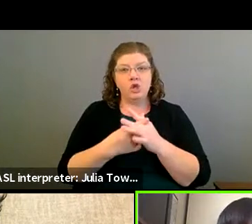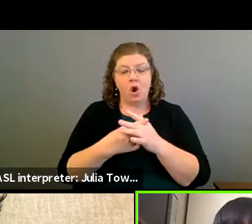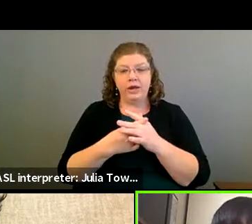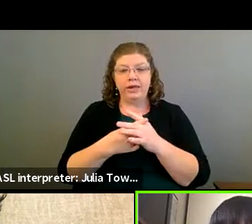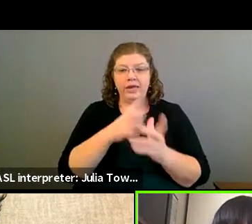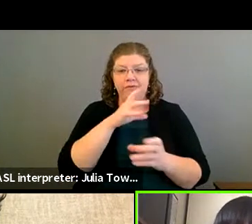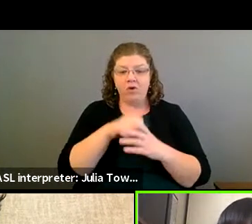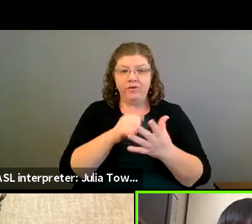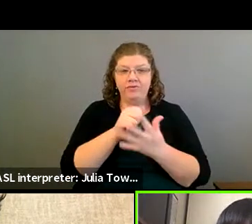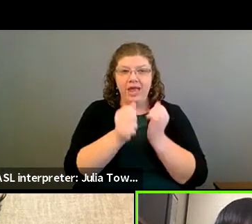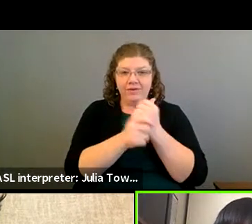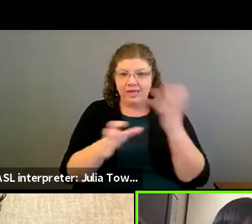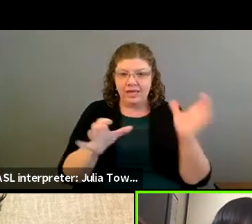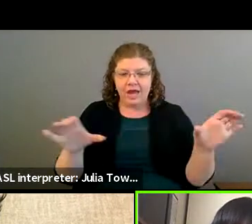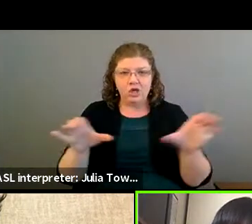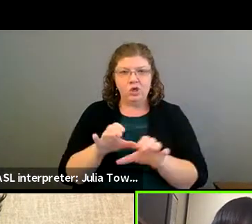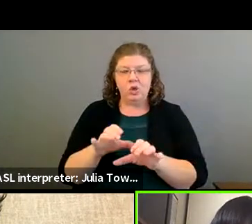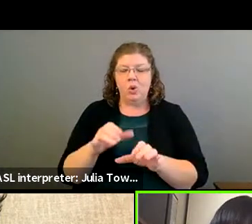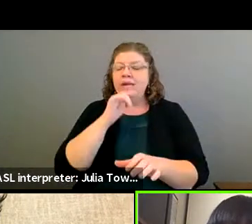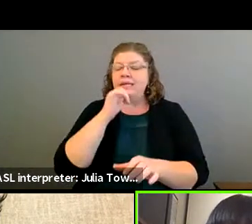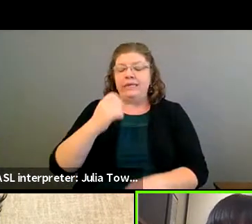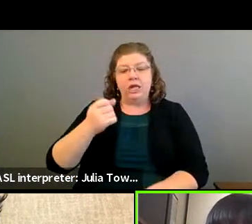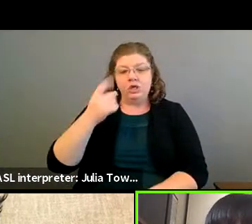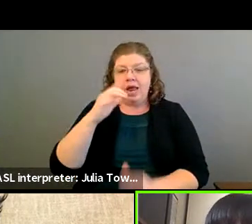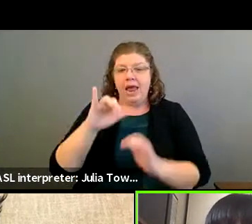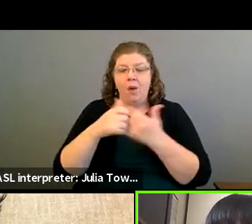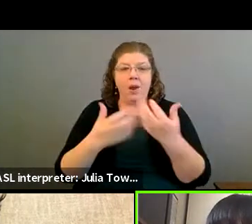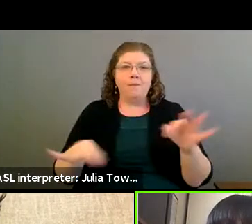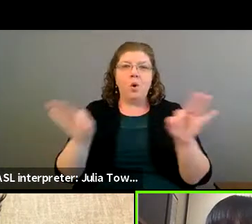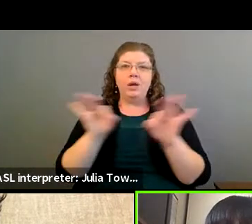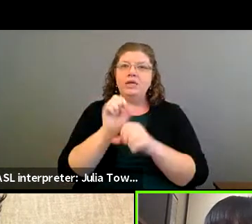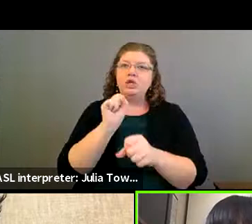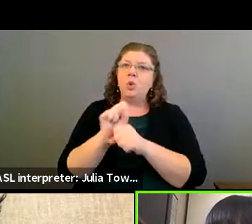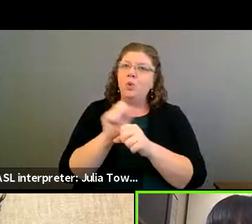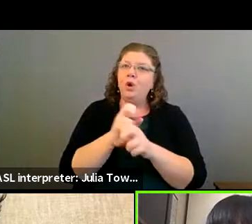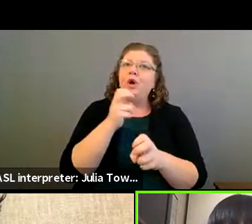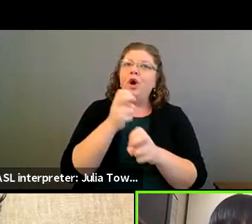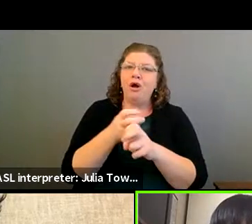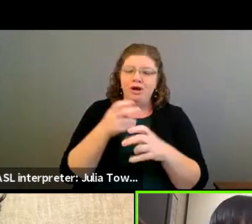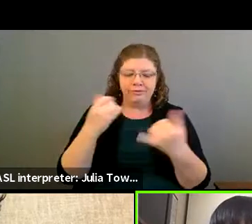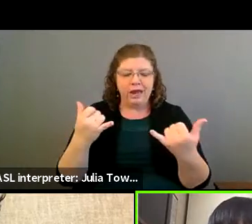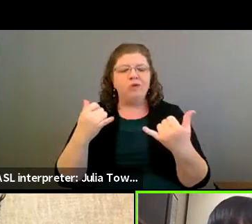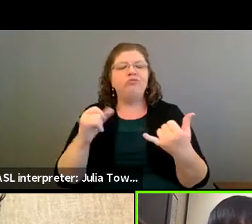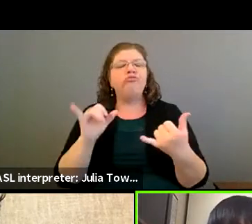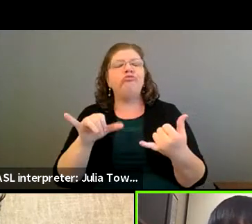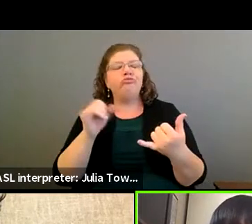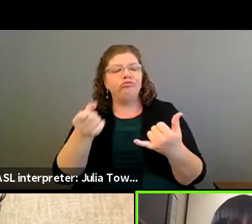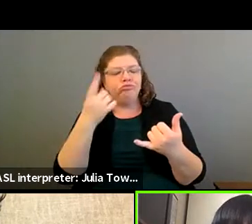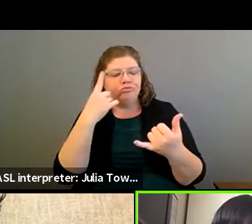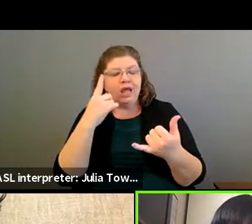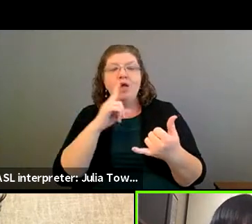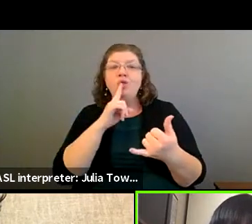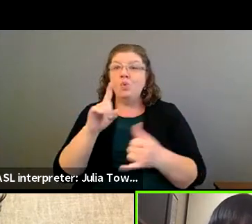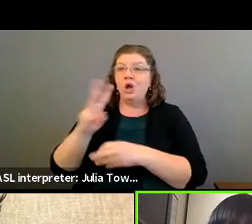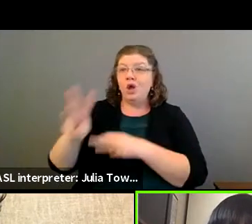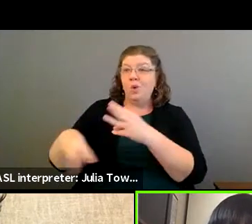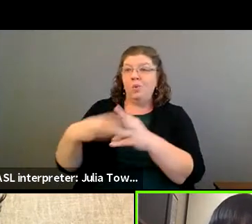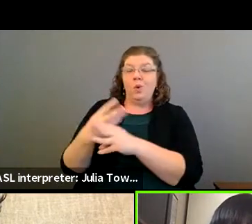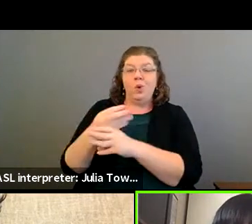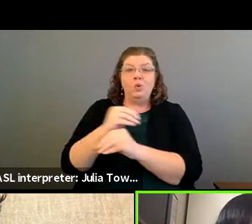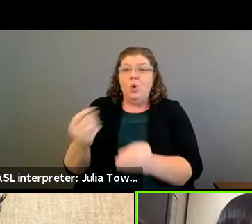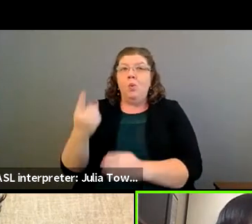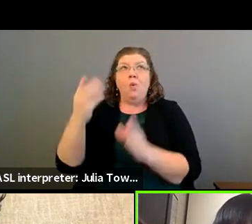I really understand how important it is to work hard, because in the real world, there is no one person